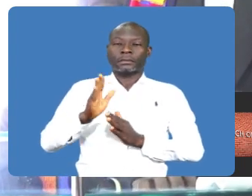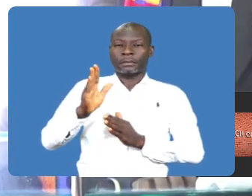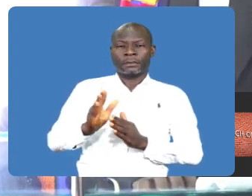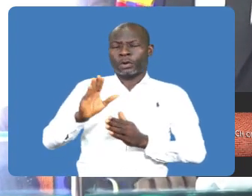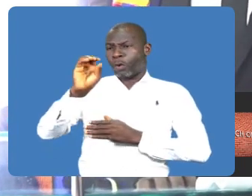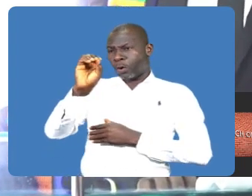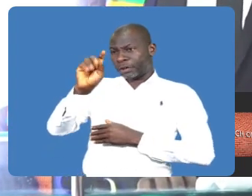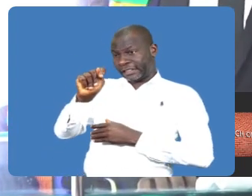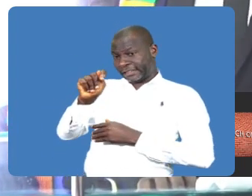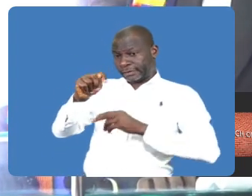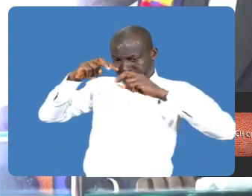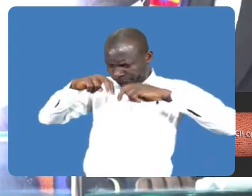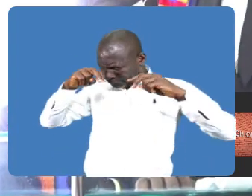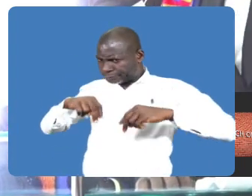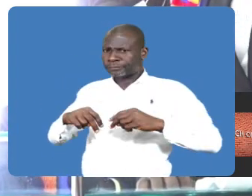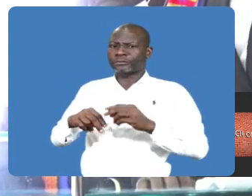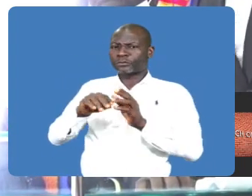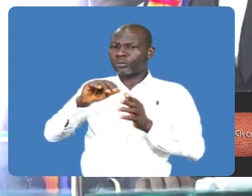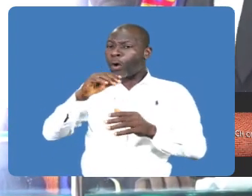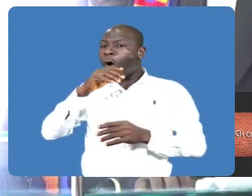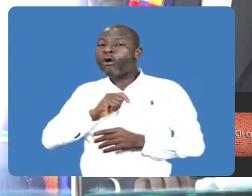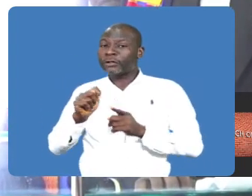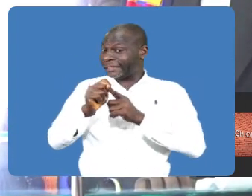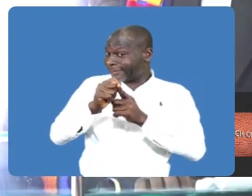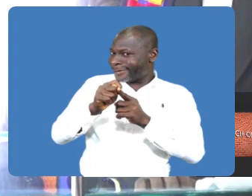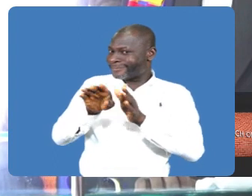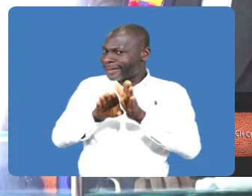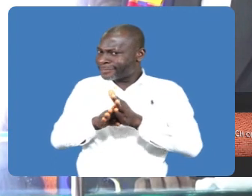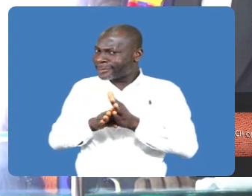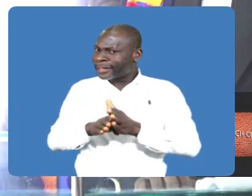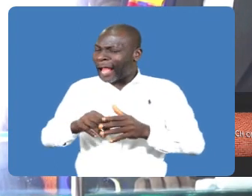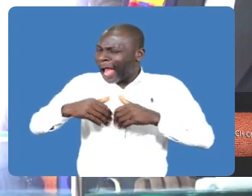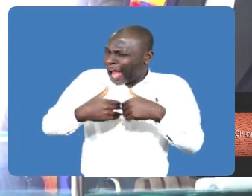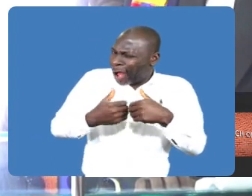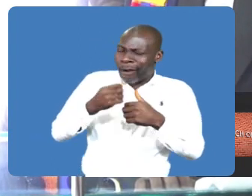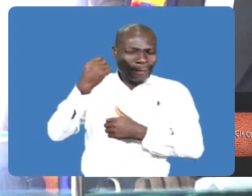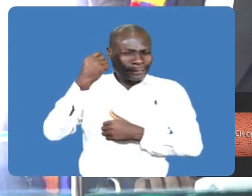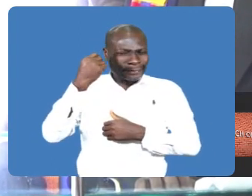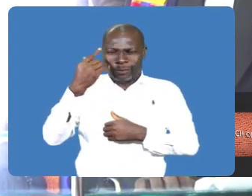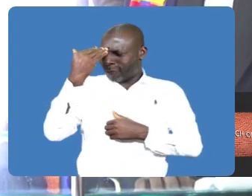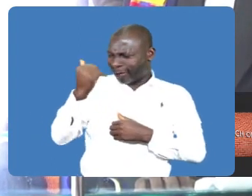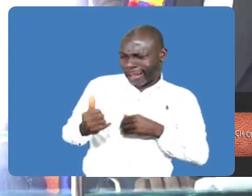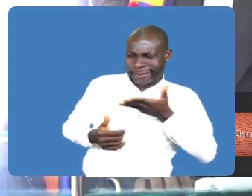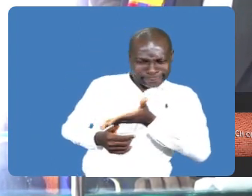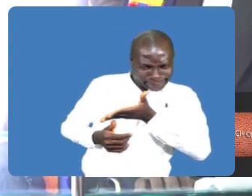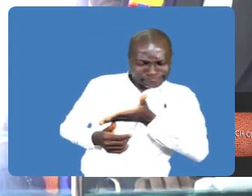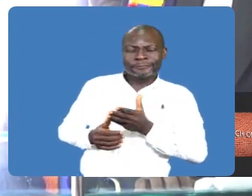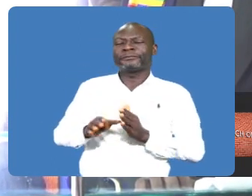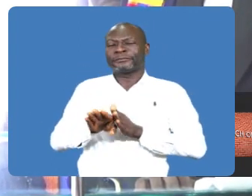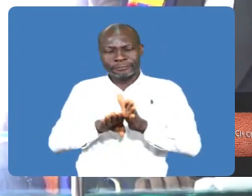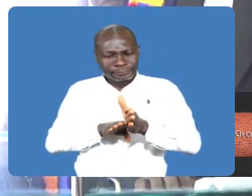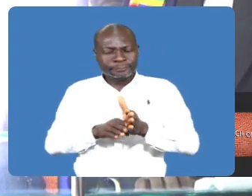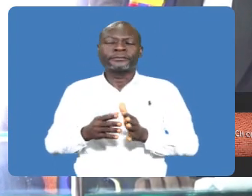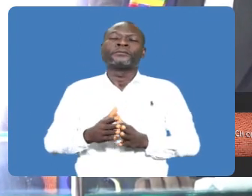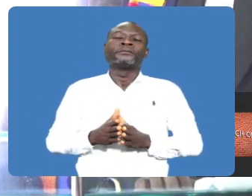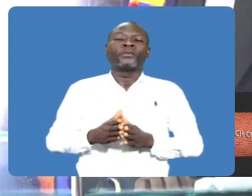OT survey. Old Testament survey helped us to understand the Old Testament books and why they are part of